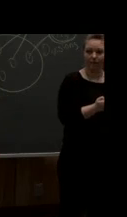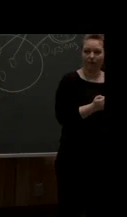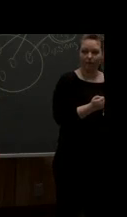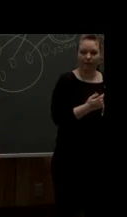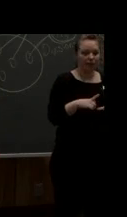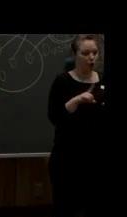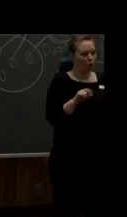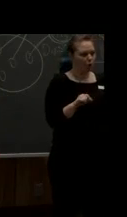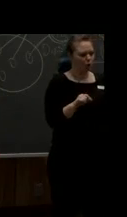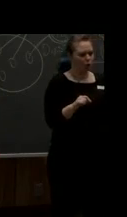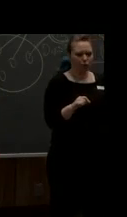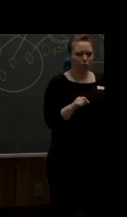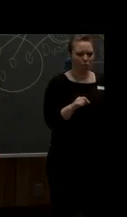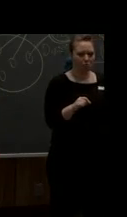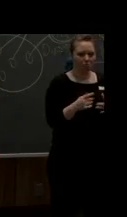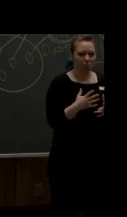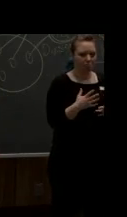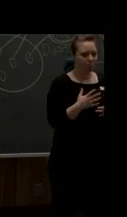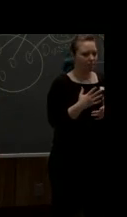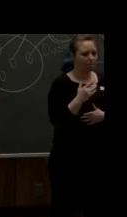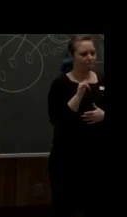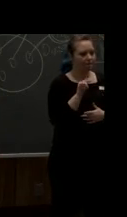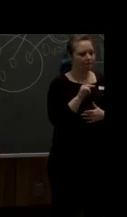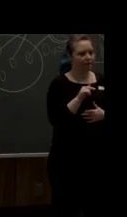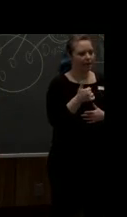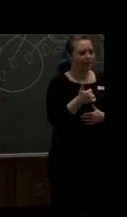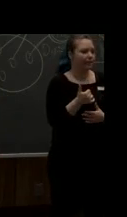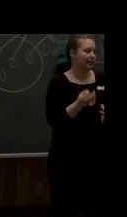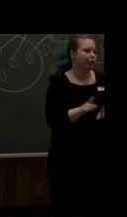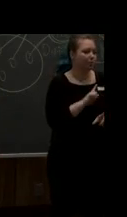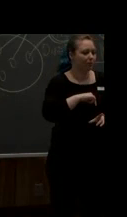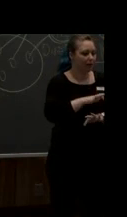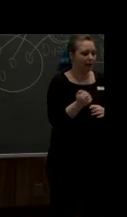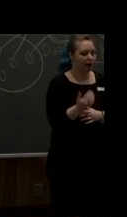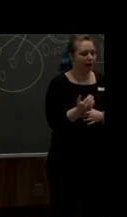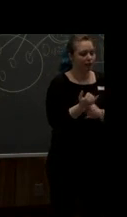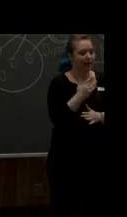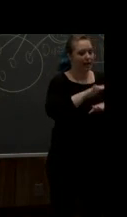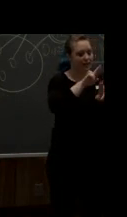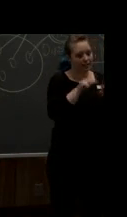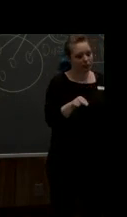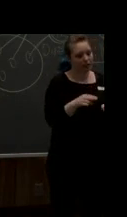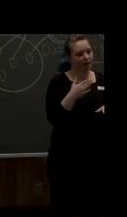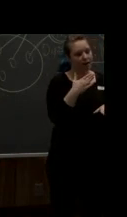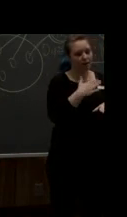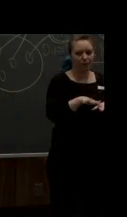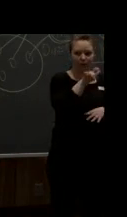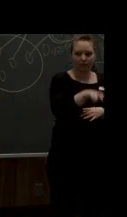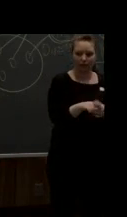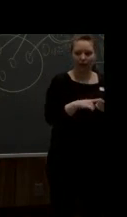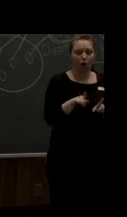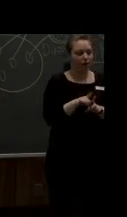one. So it becomes a thing in day life. If you're an international specialist, I've got my pin from my